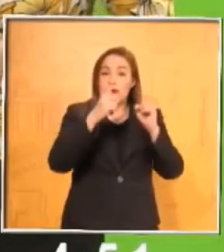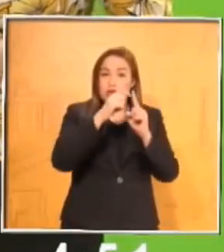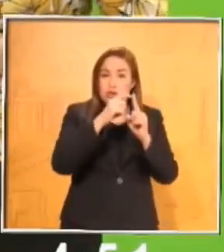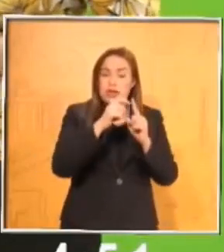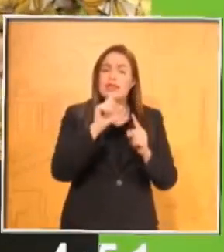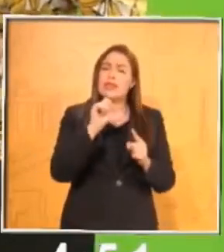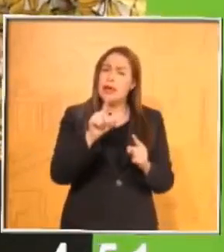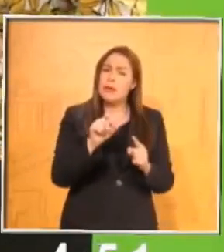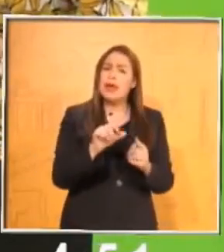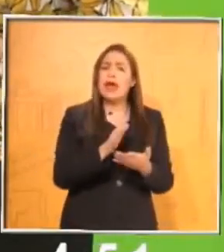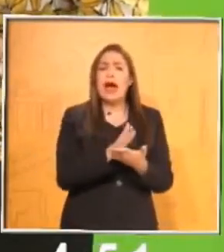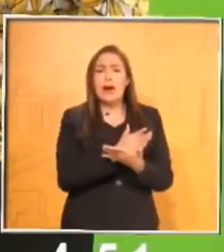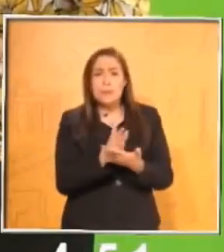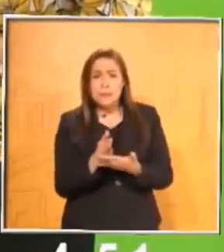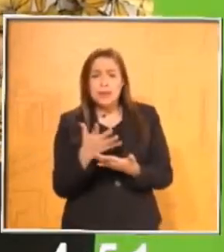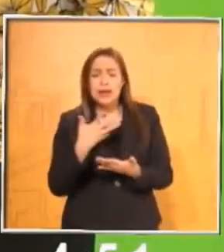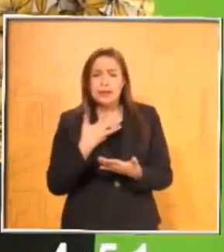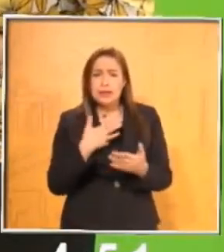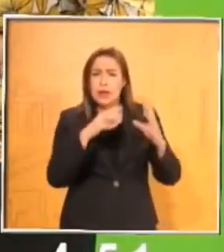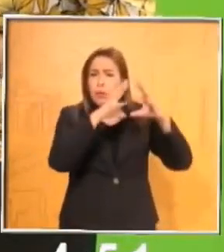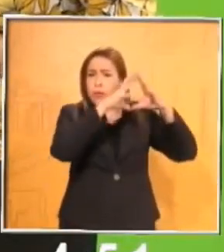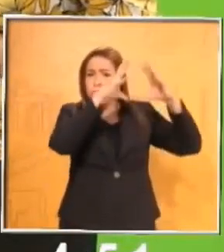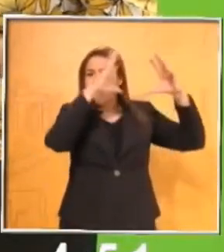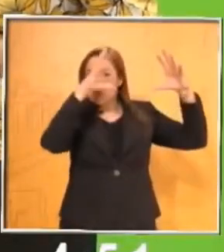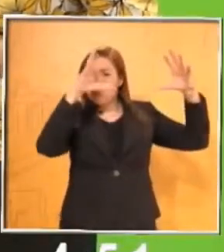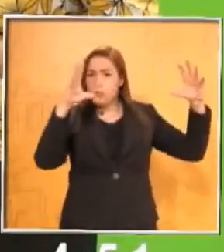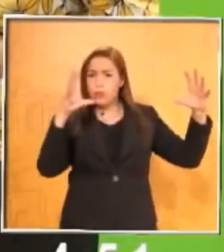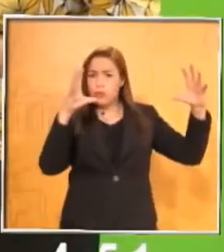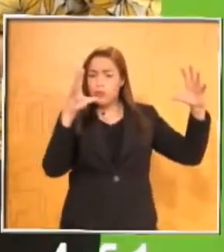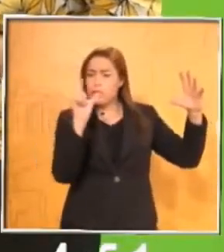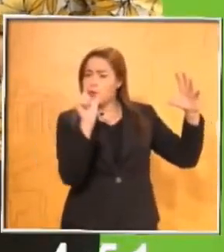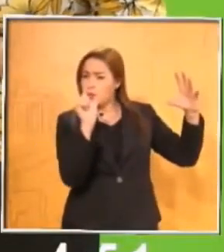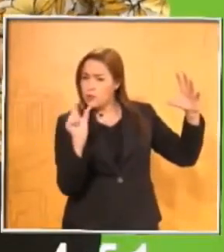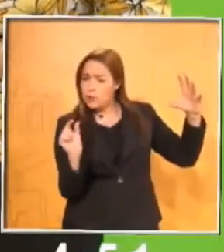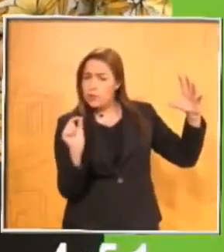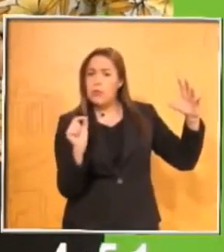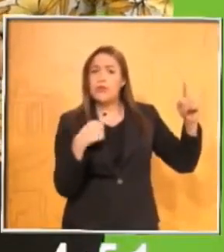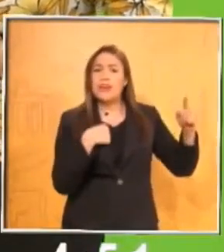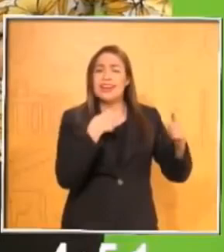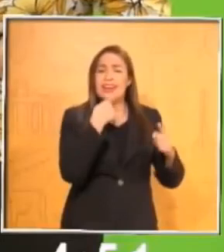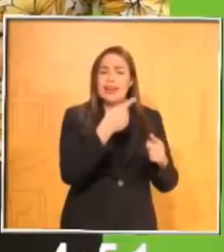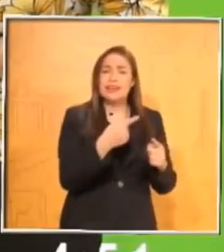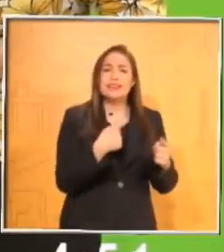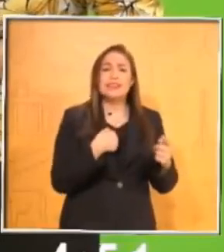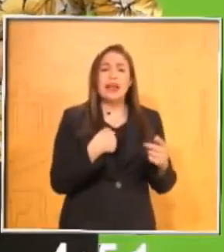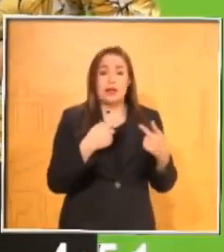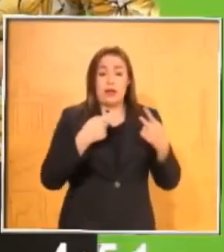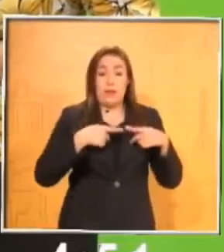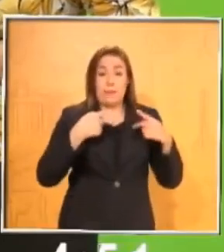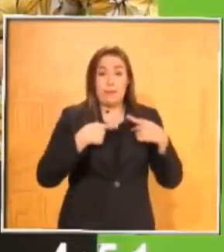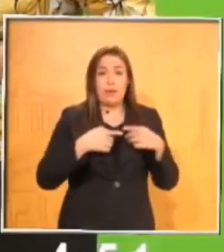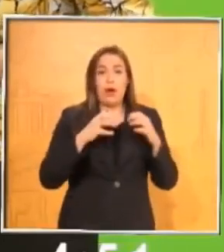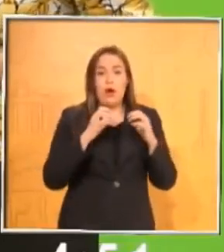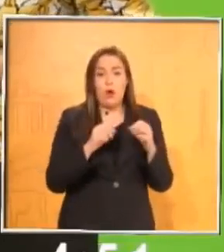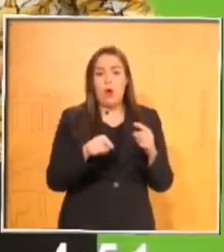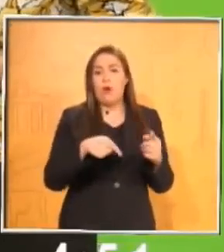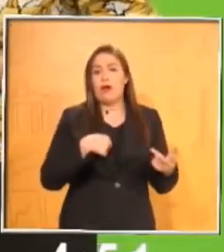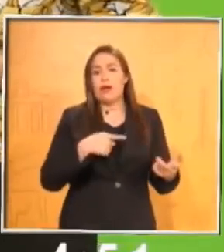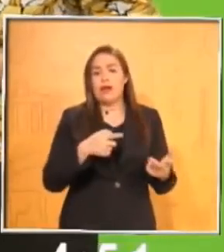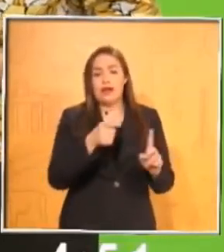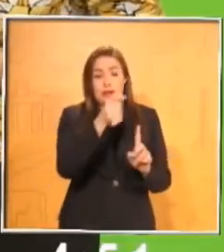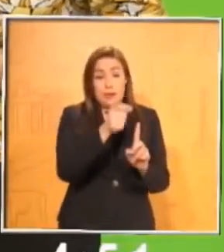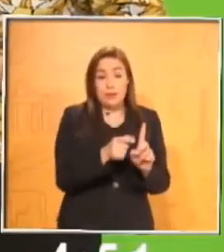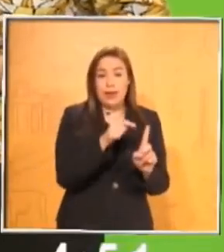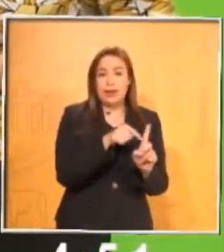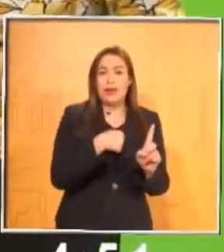bubbles. The speech bubbles, remember, points to the character that is talking.